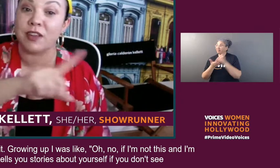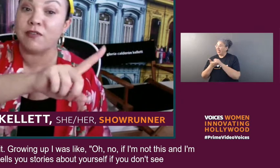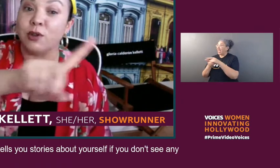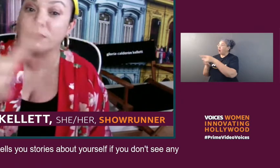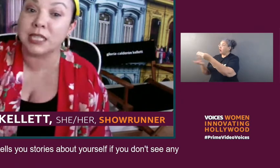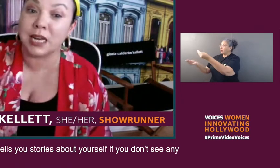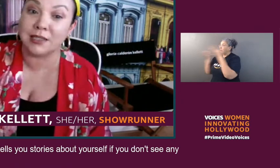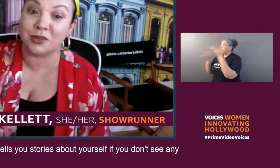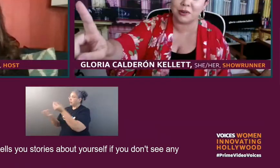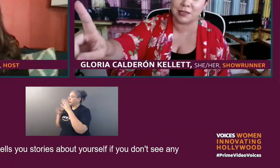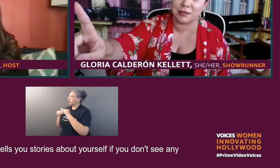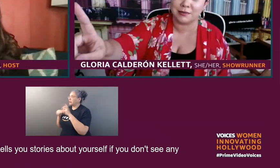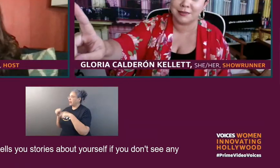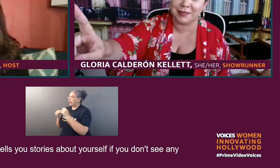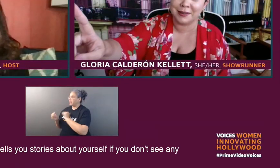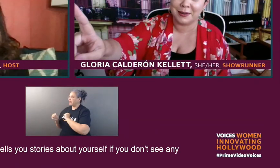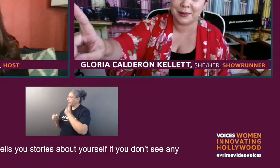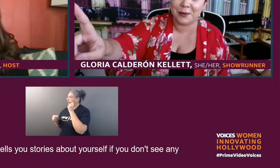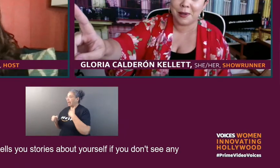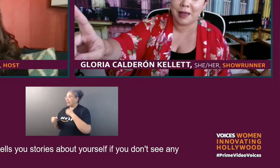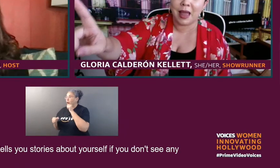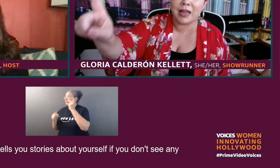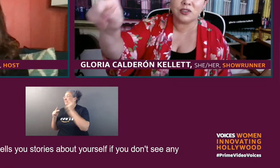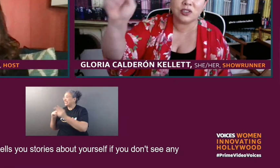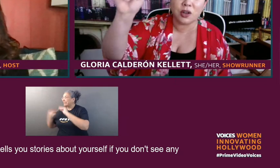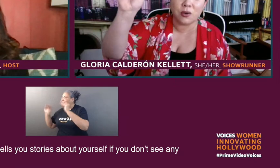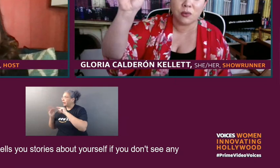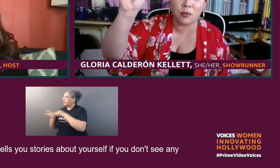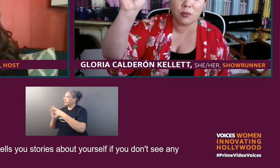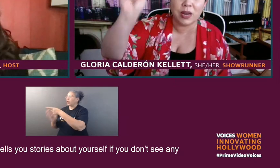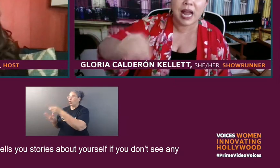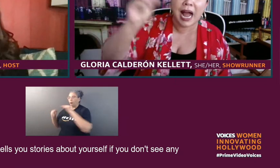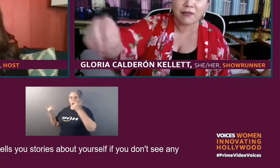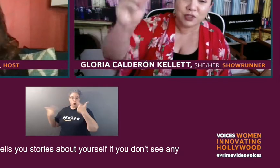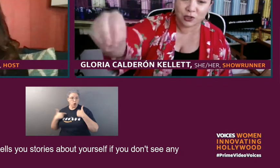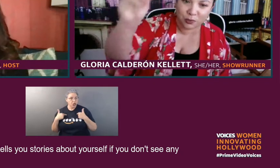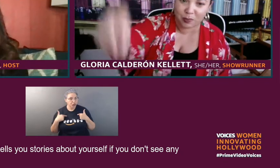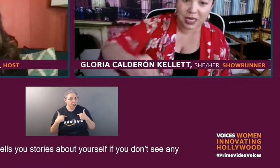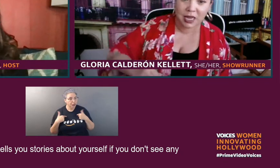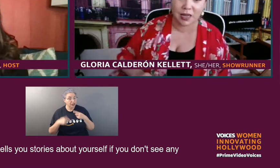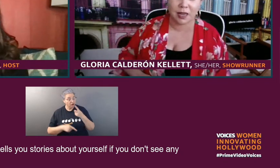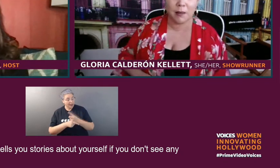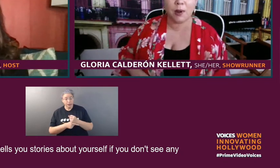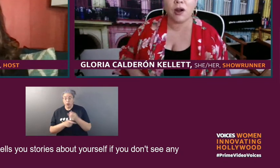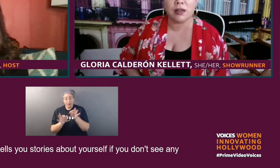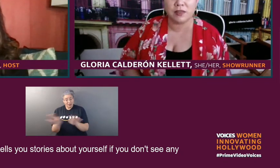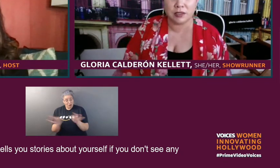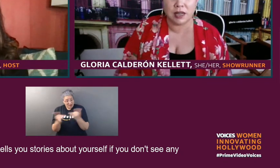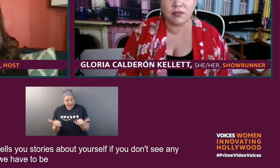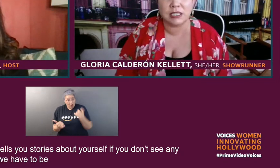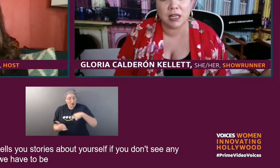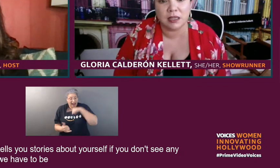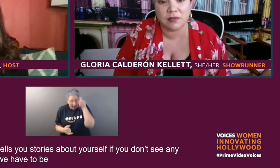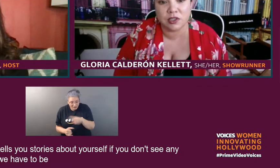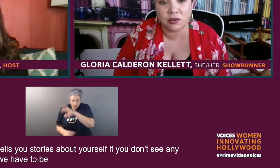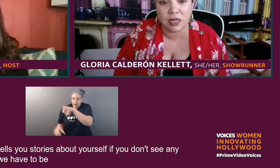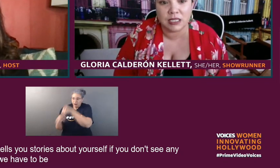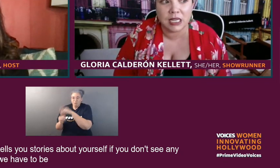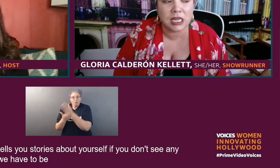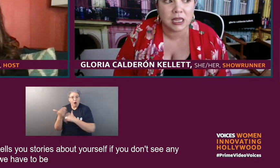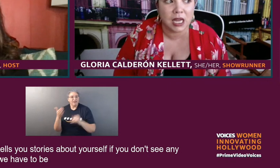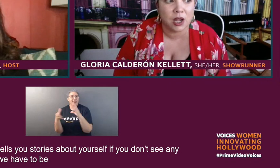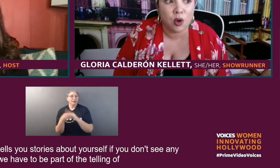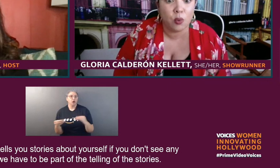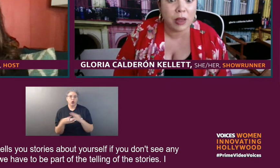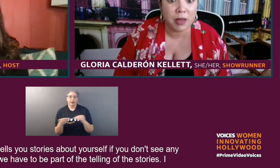about yourself if you don't see any stories. And so we have to be part of the telling of the